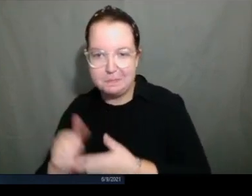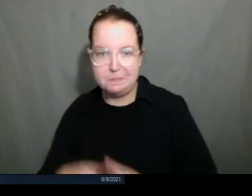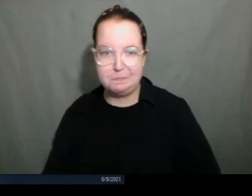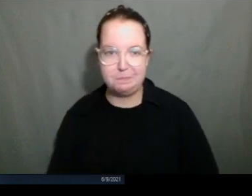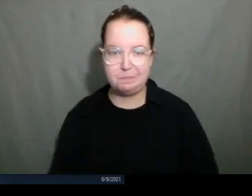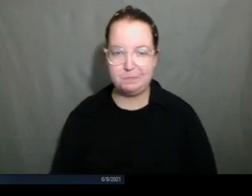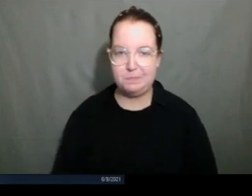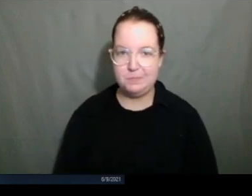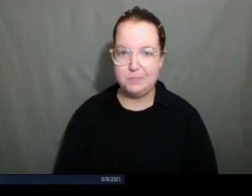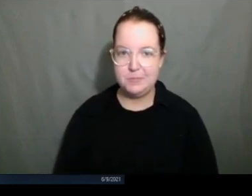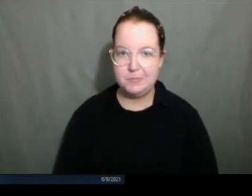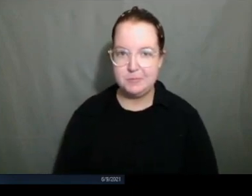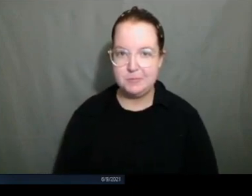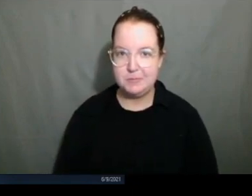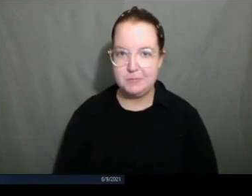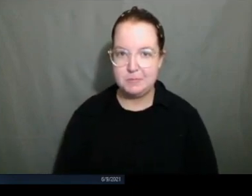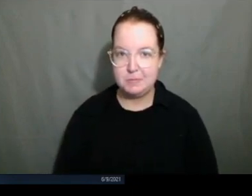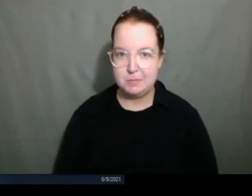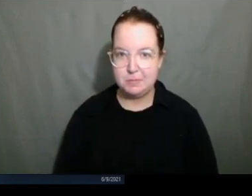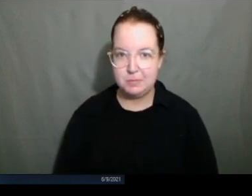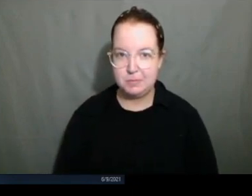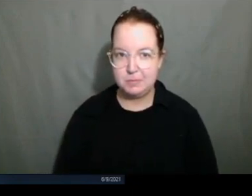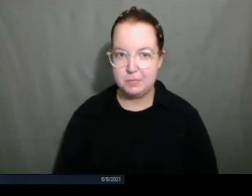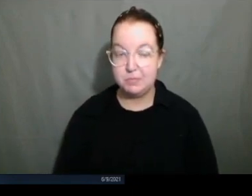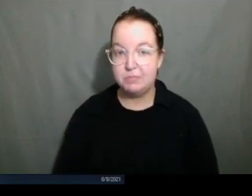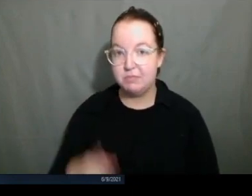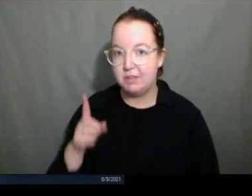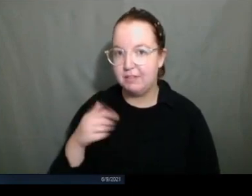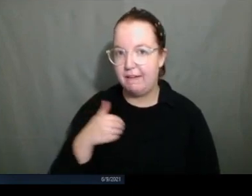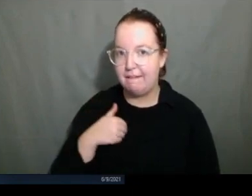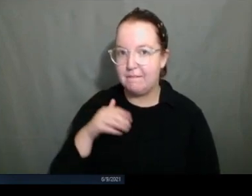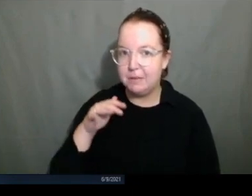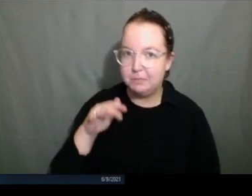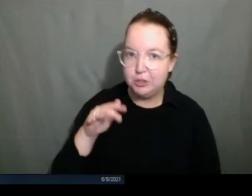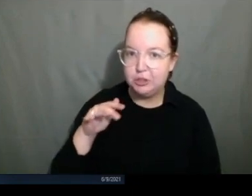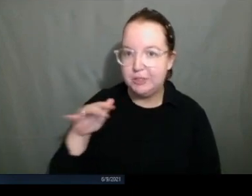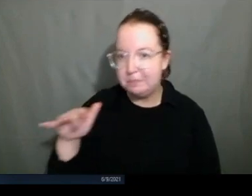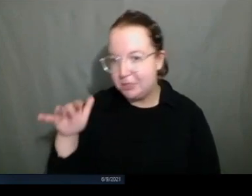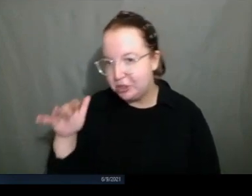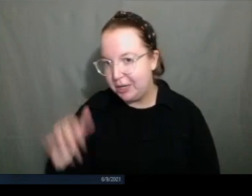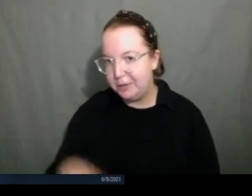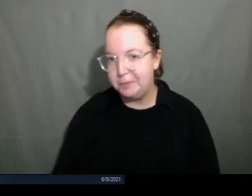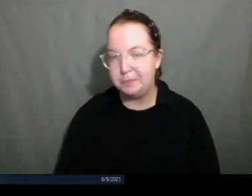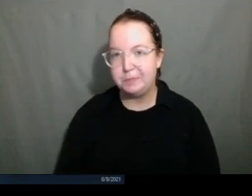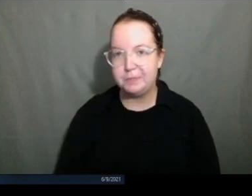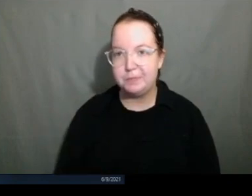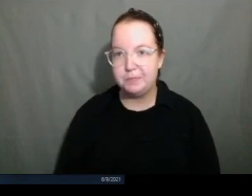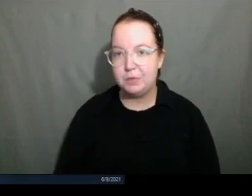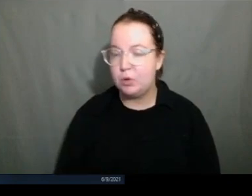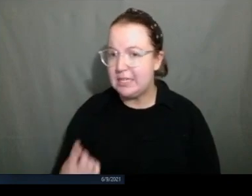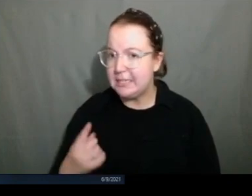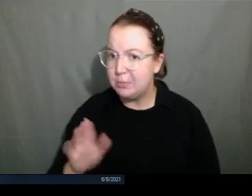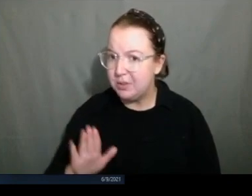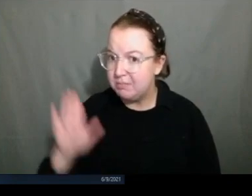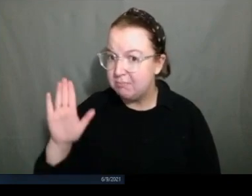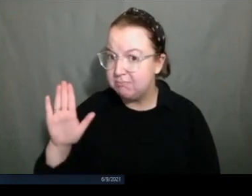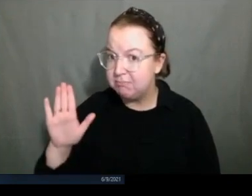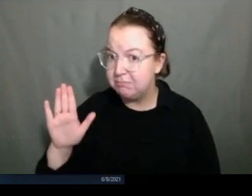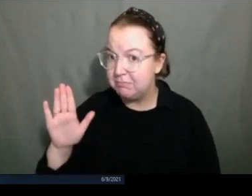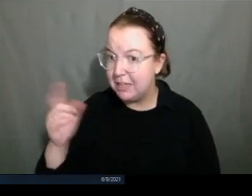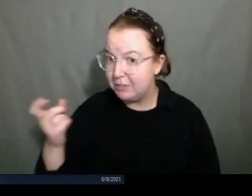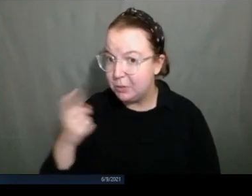in and just select your punch buttons right over here. I saw someone raise your hand. So do you have a